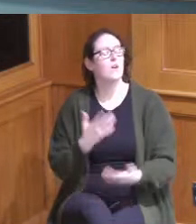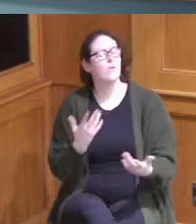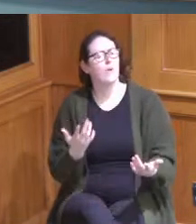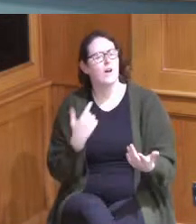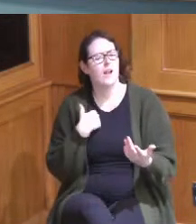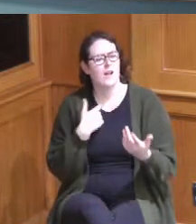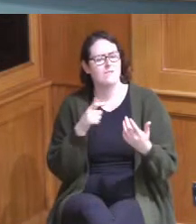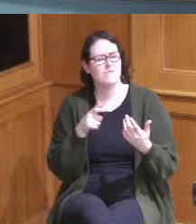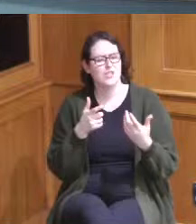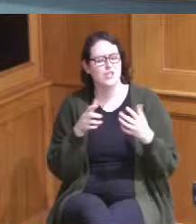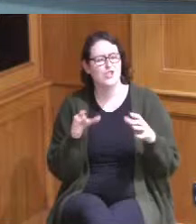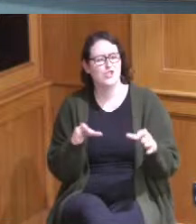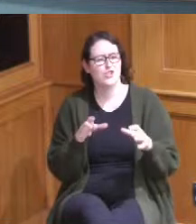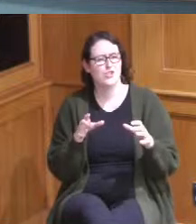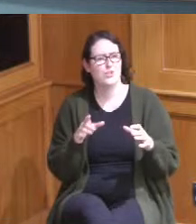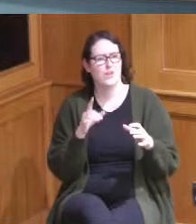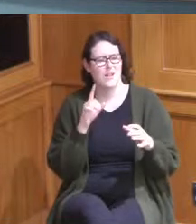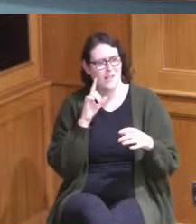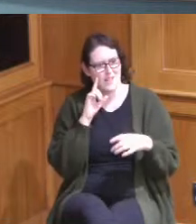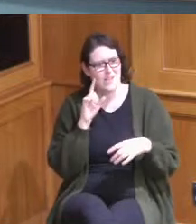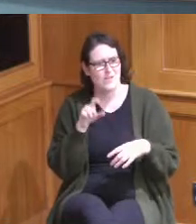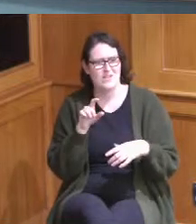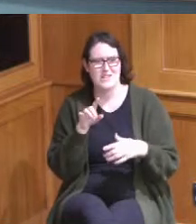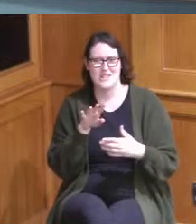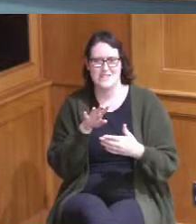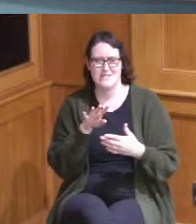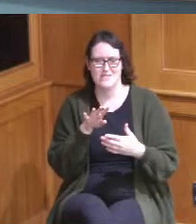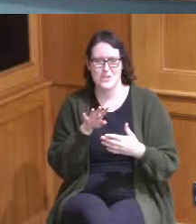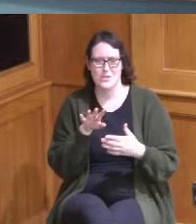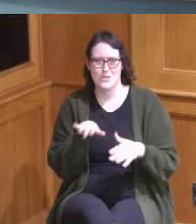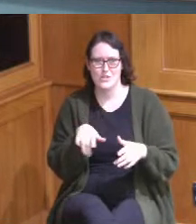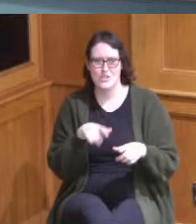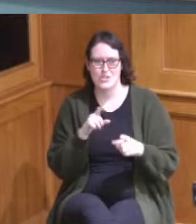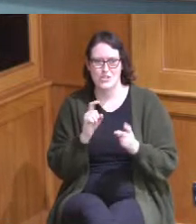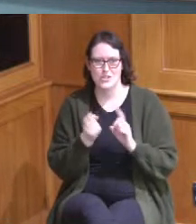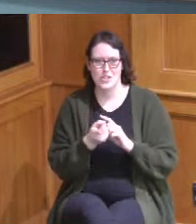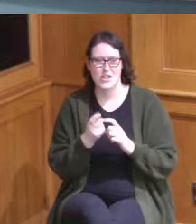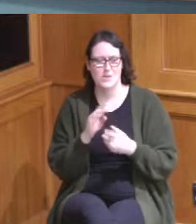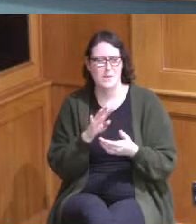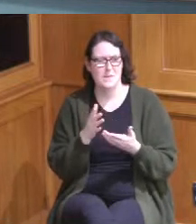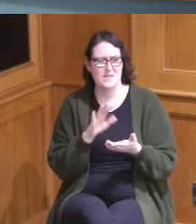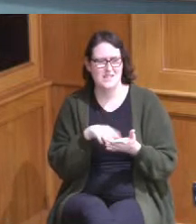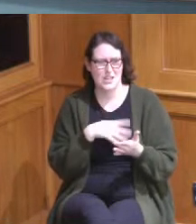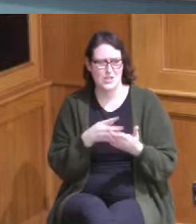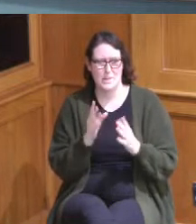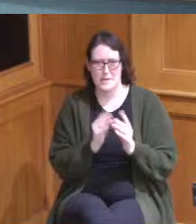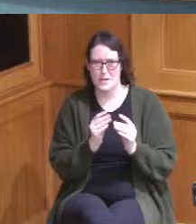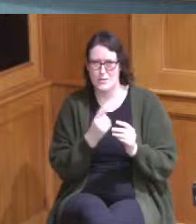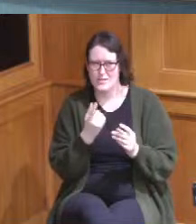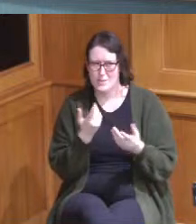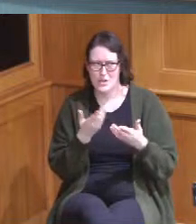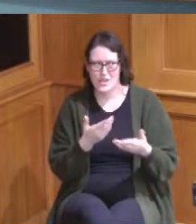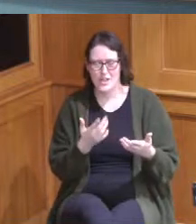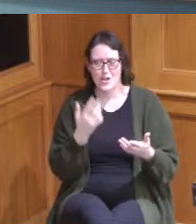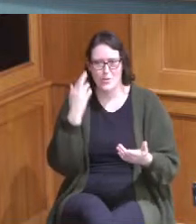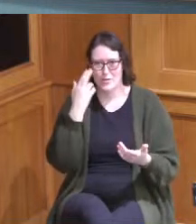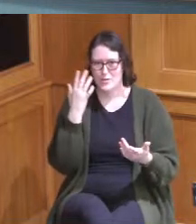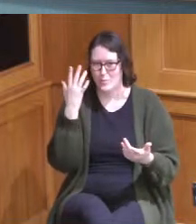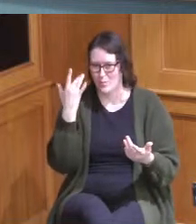have to do is, I'm gonna have to really schedule a meeting with somebody here. The reason why is